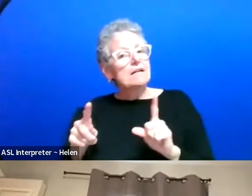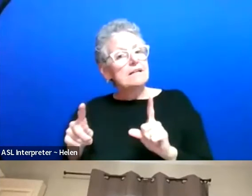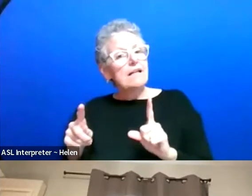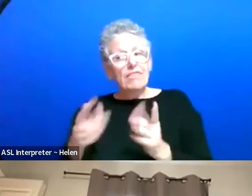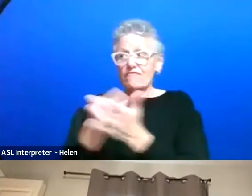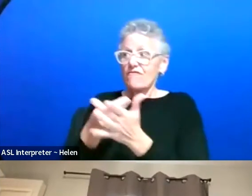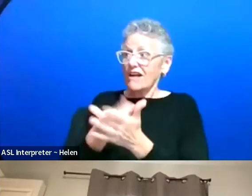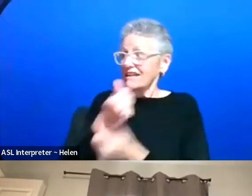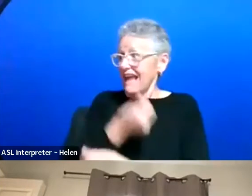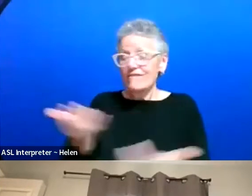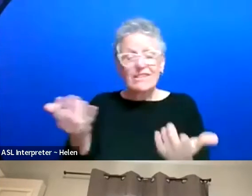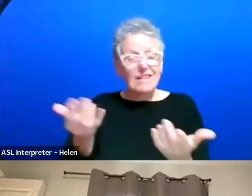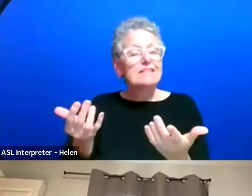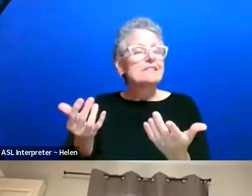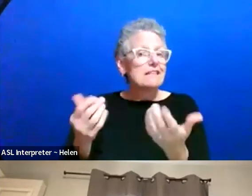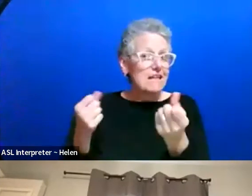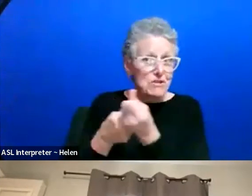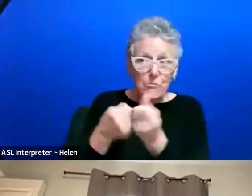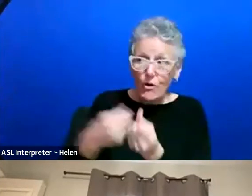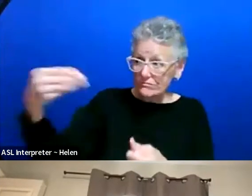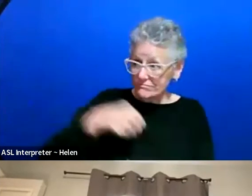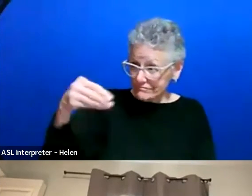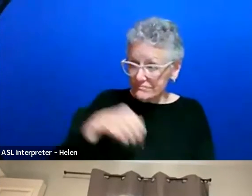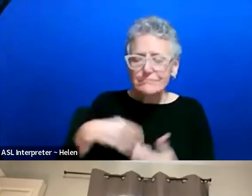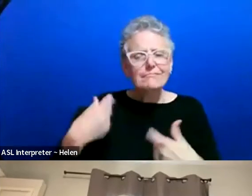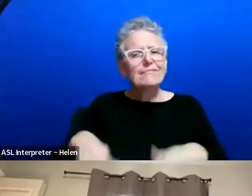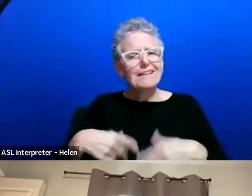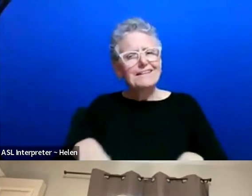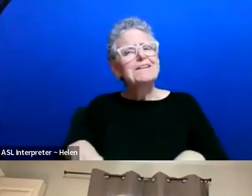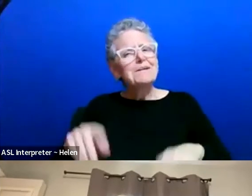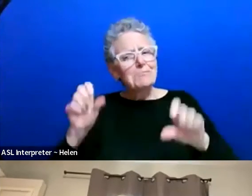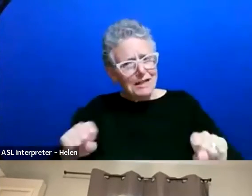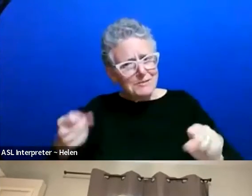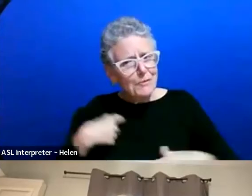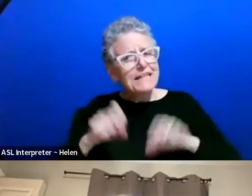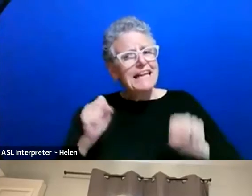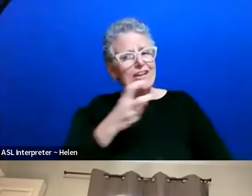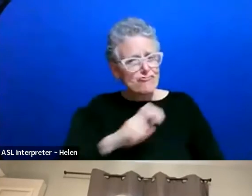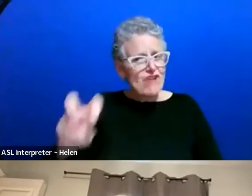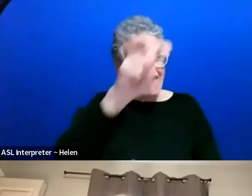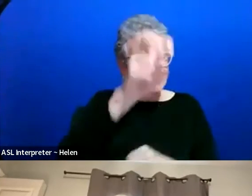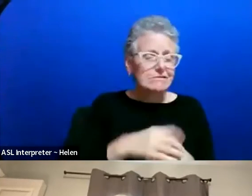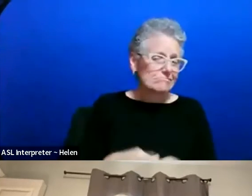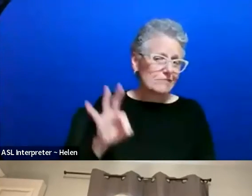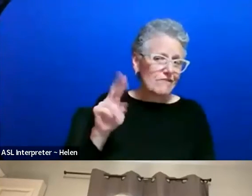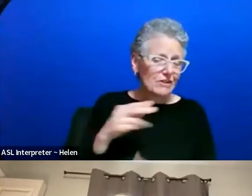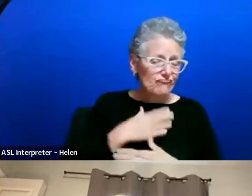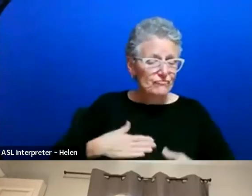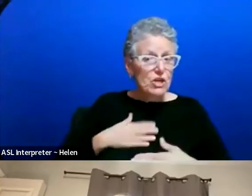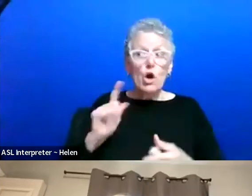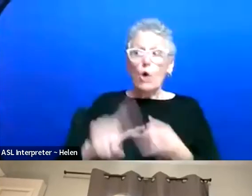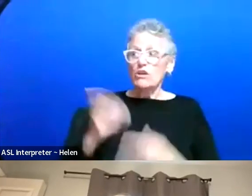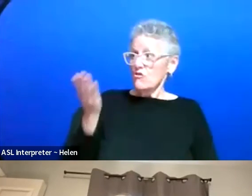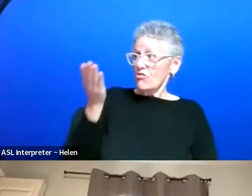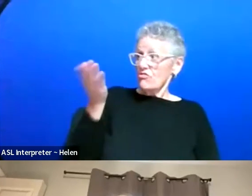and all that stuff that they support, that makes it so it's possible to travel. As far as, and then when you're there, you get